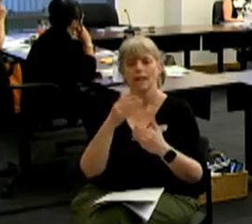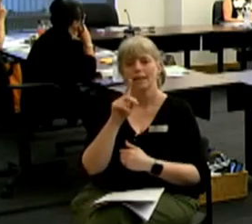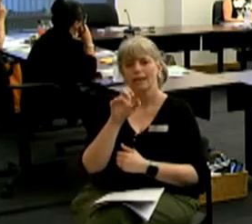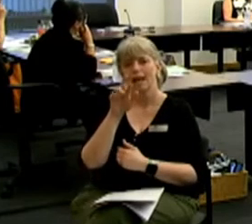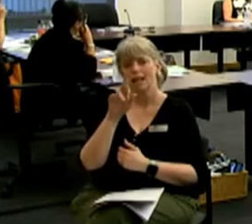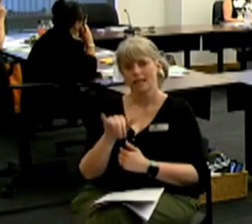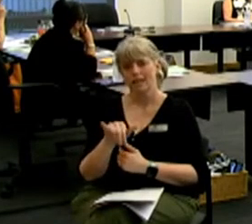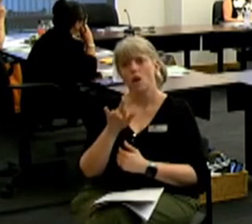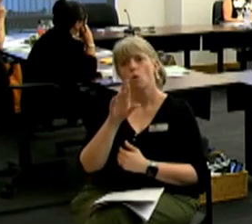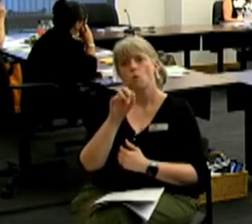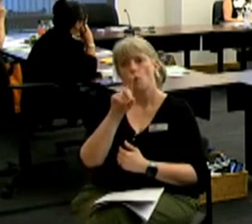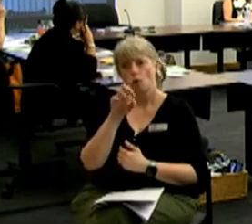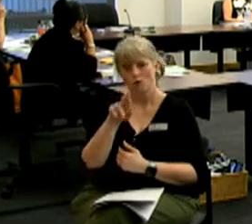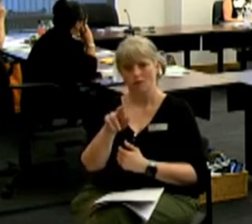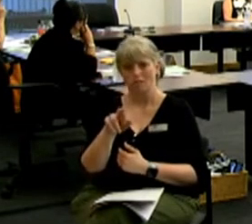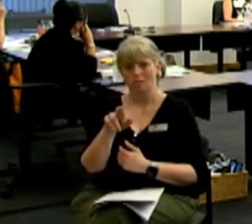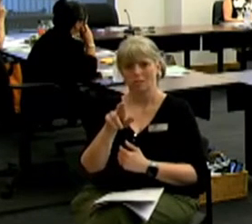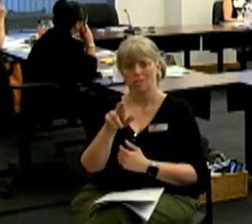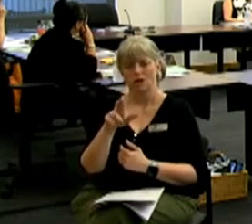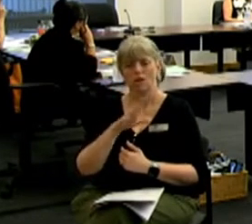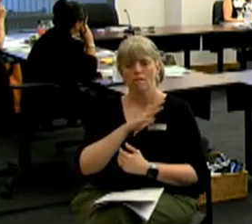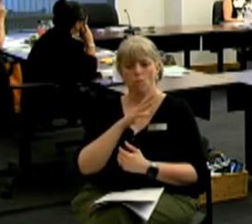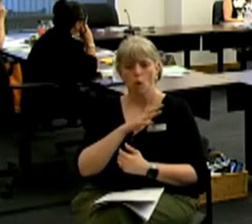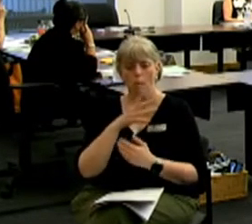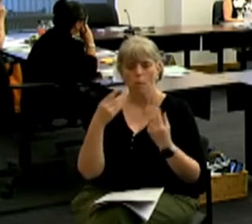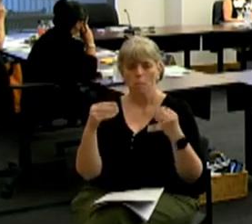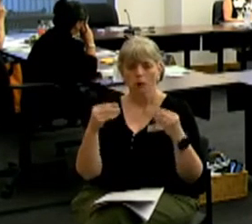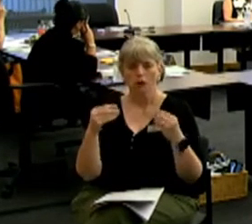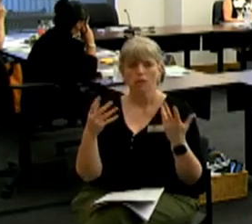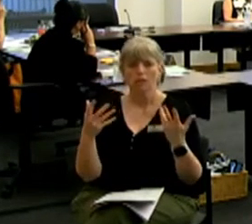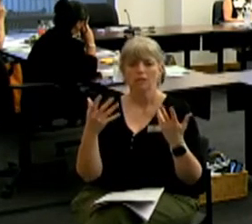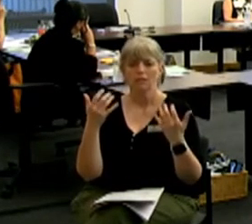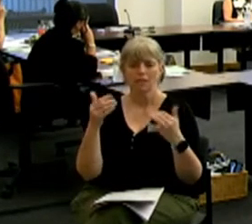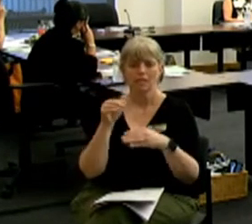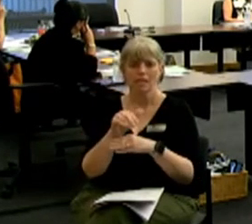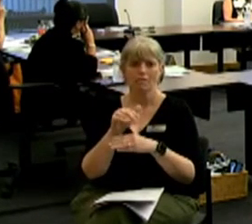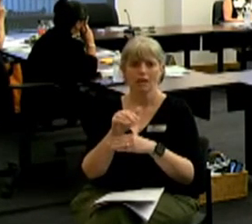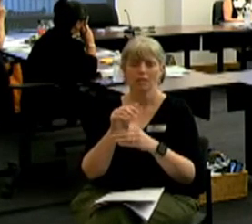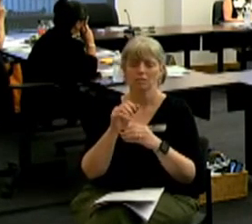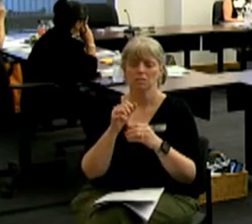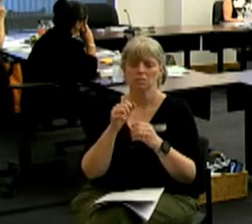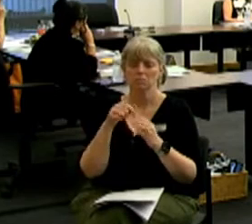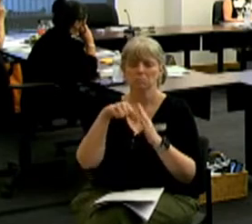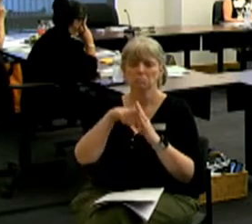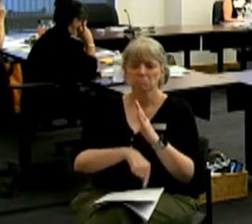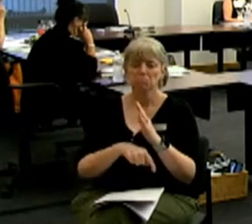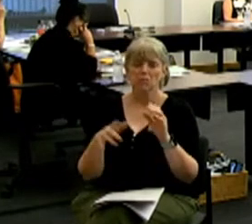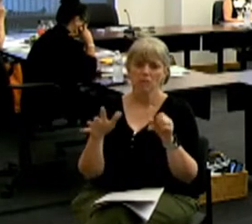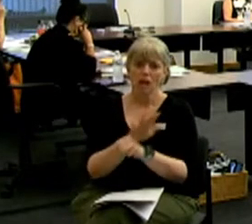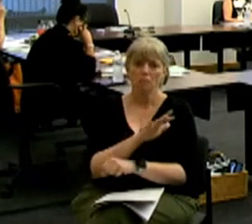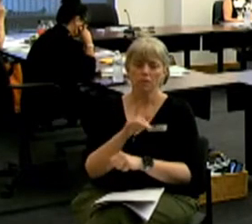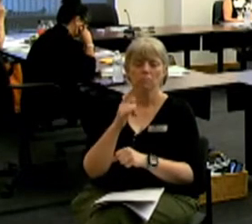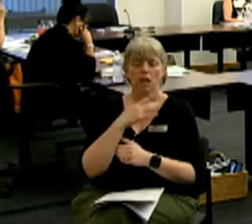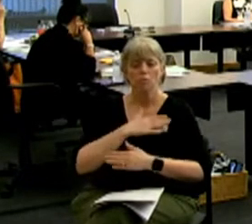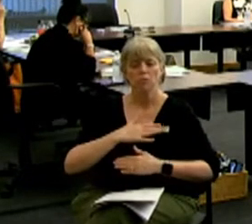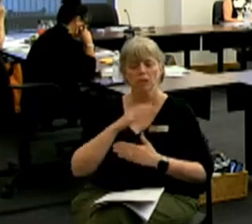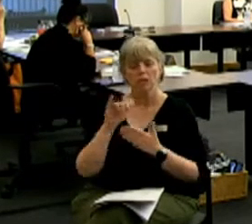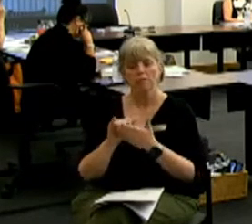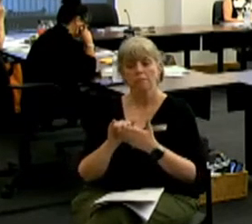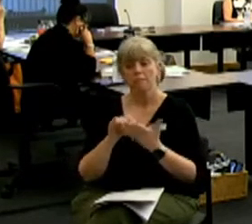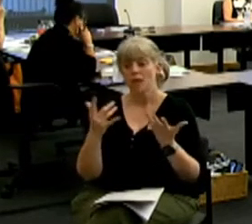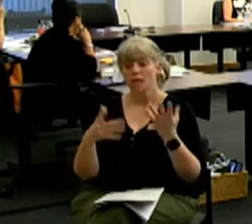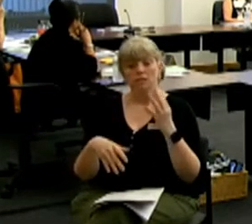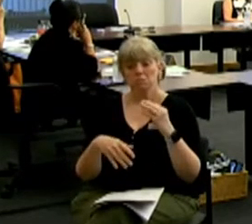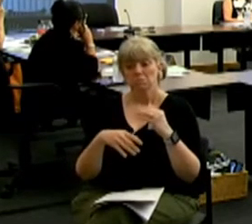Kelly Roeder-Tonelli for her report on marketing this evening. It was extensive and comprehensive, and I appreciate that. Other